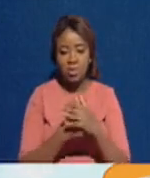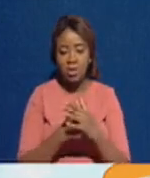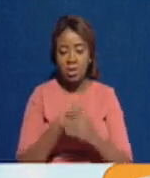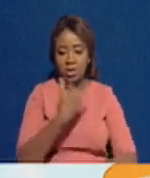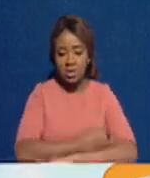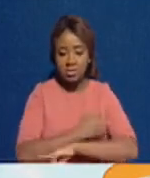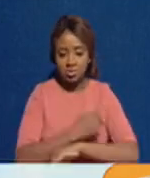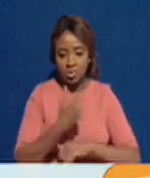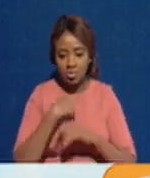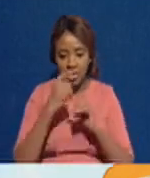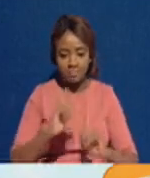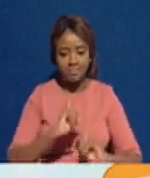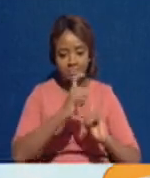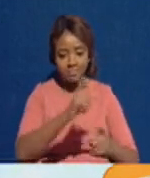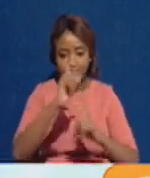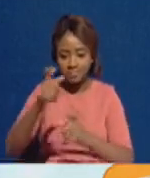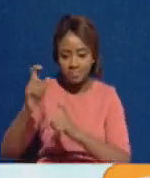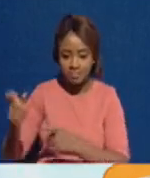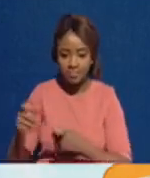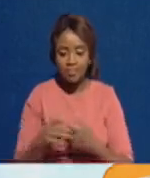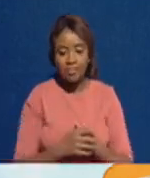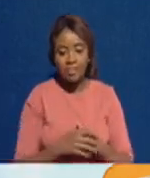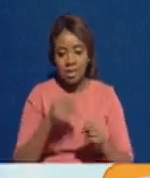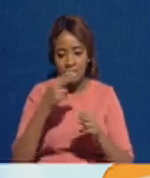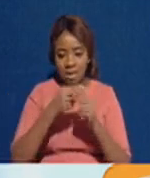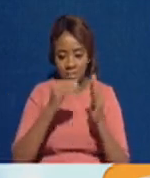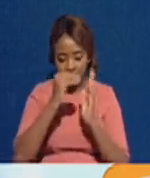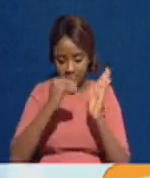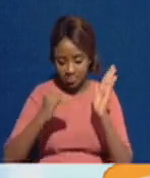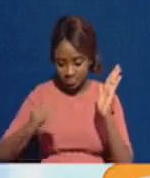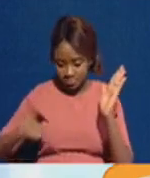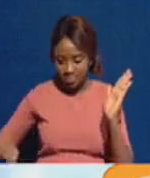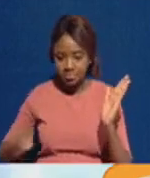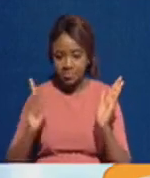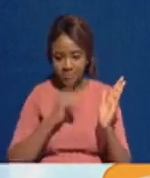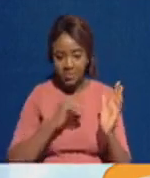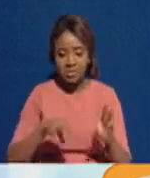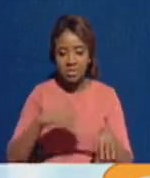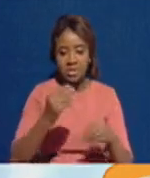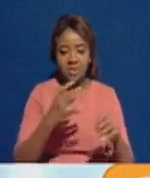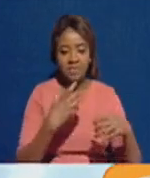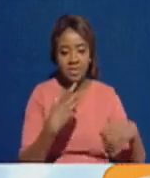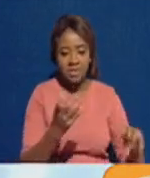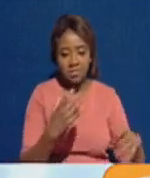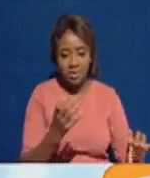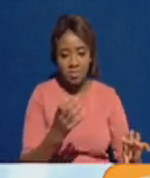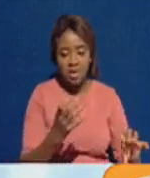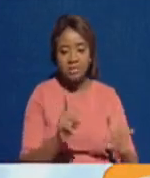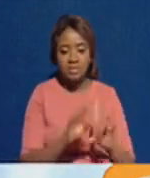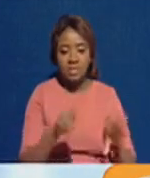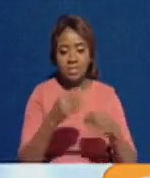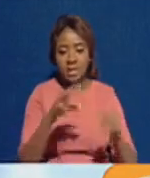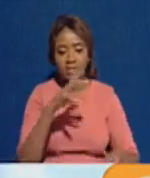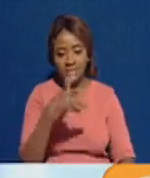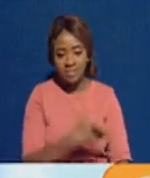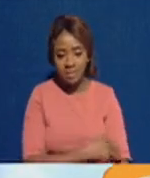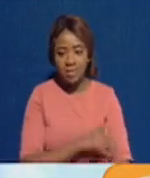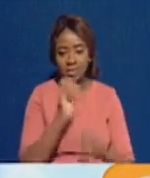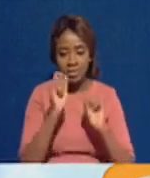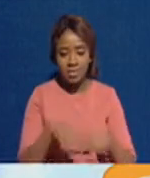I award the named persons the respective diplomas and give them power to